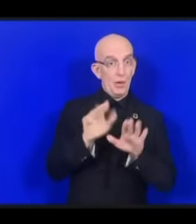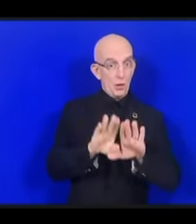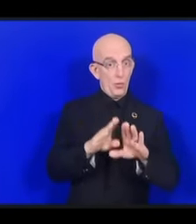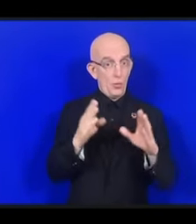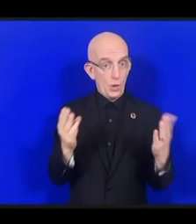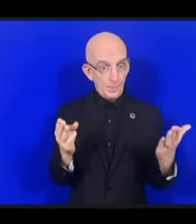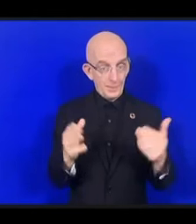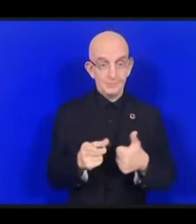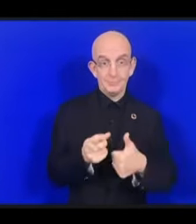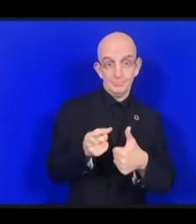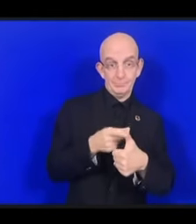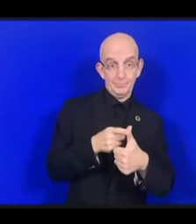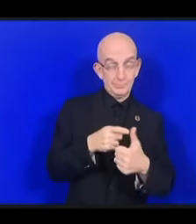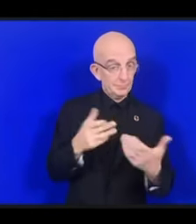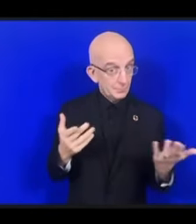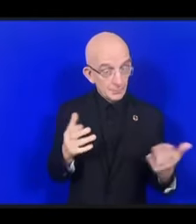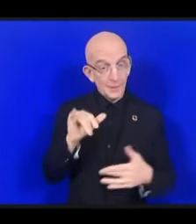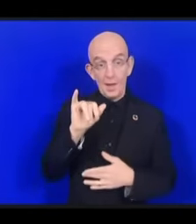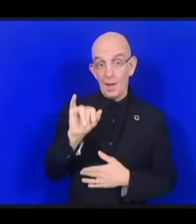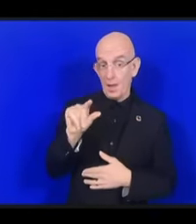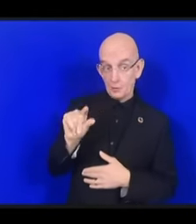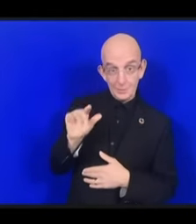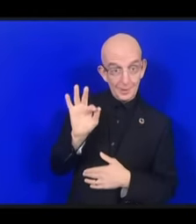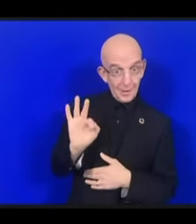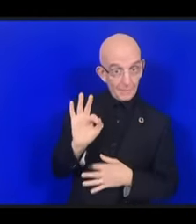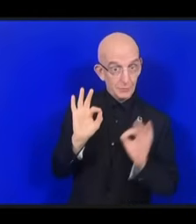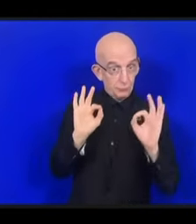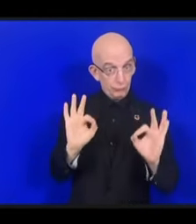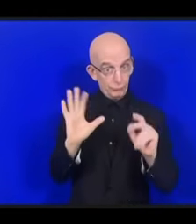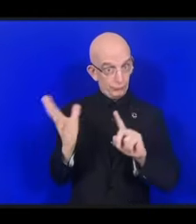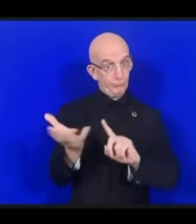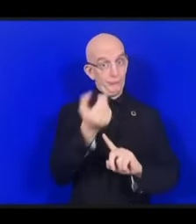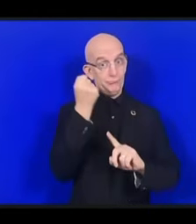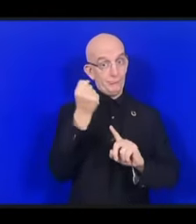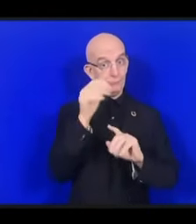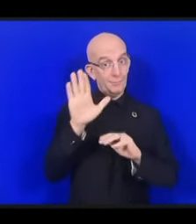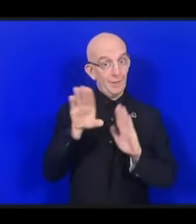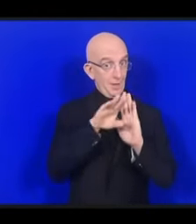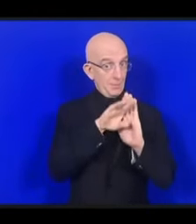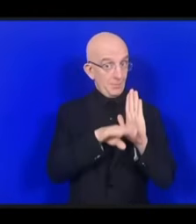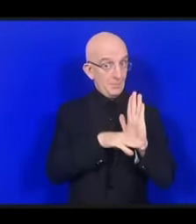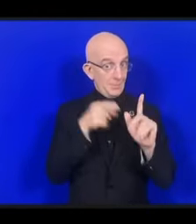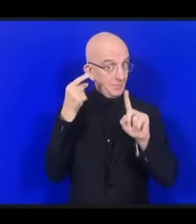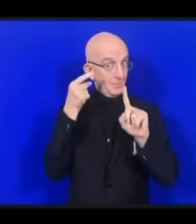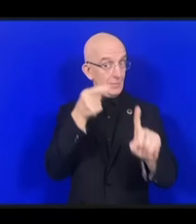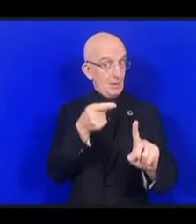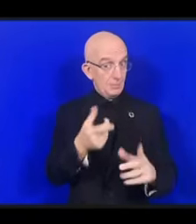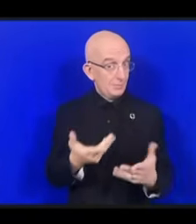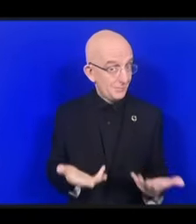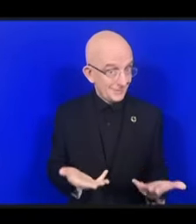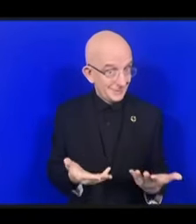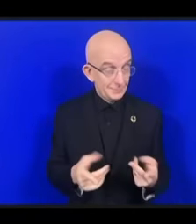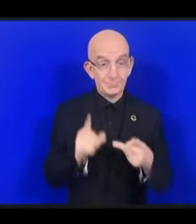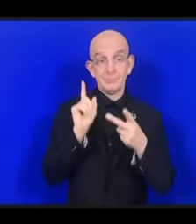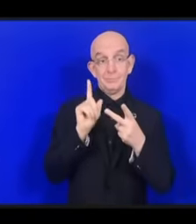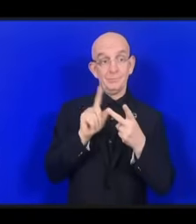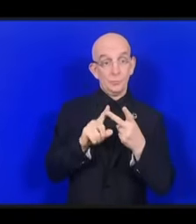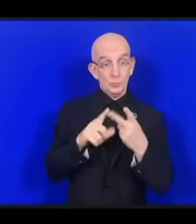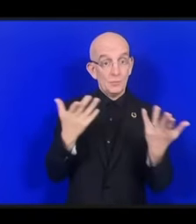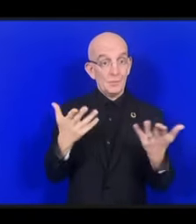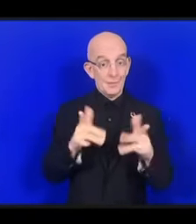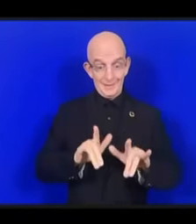purpose? Second, how can the internet better support and accelerate the achievement of